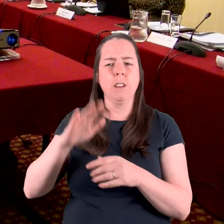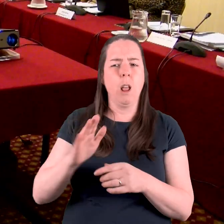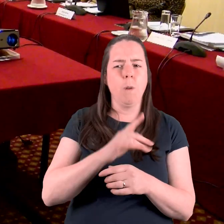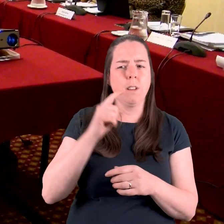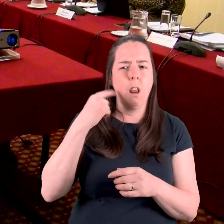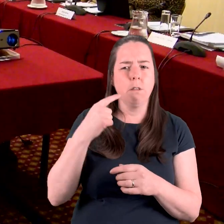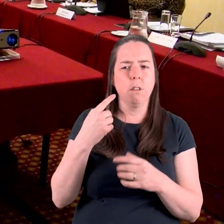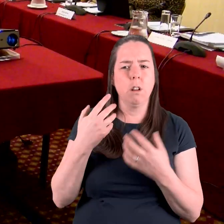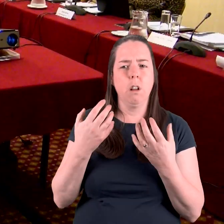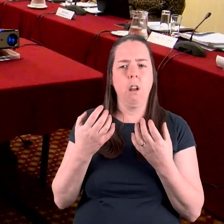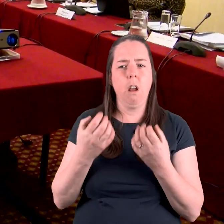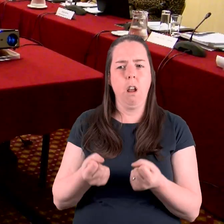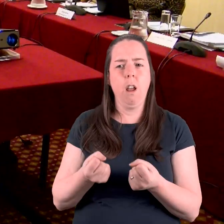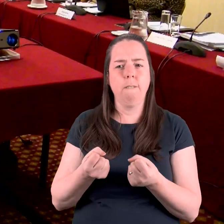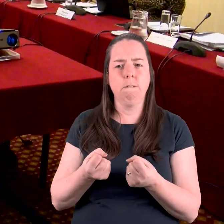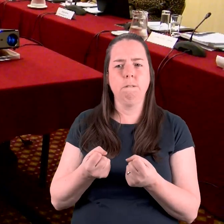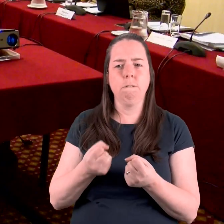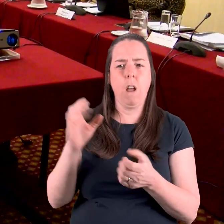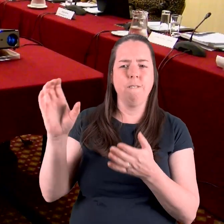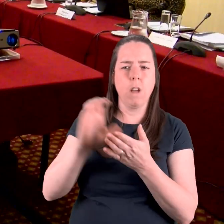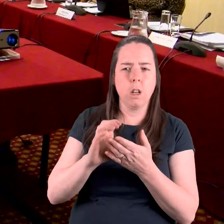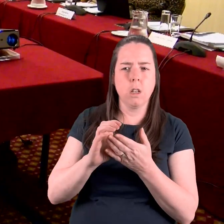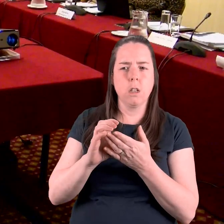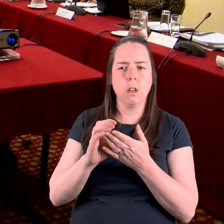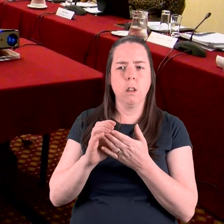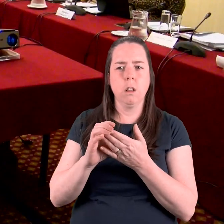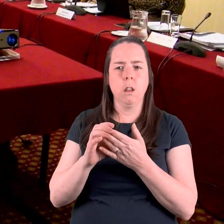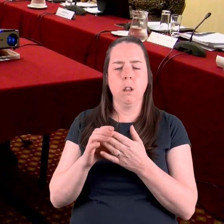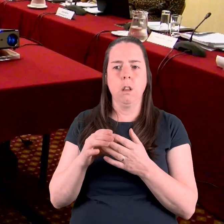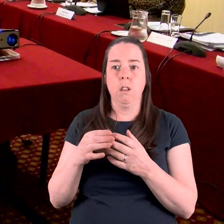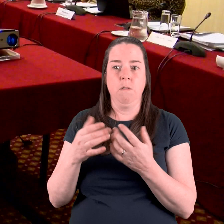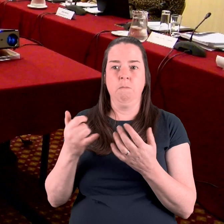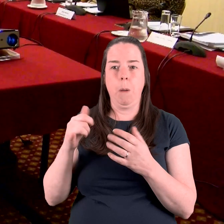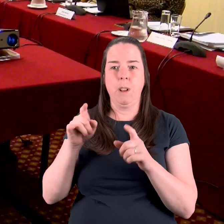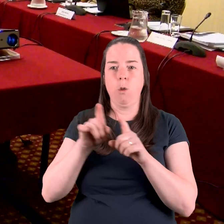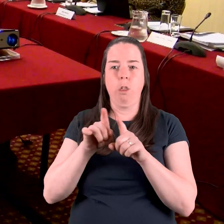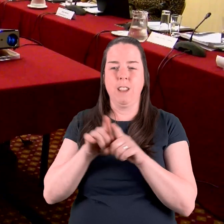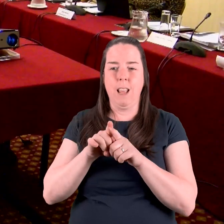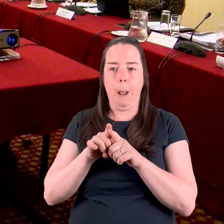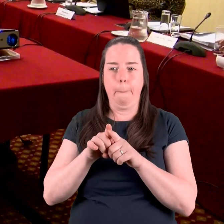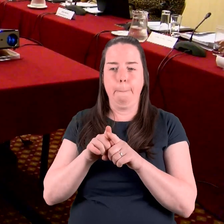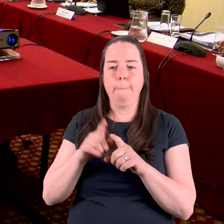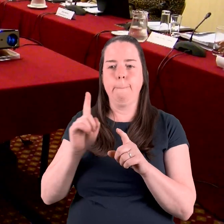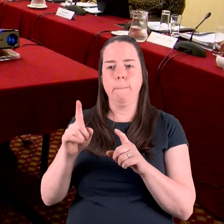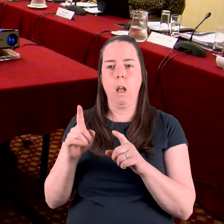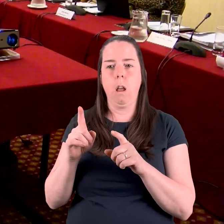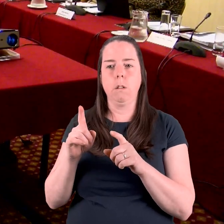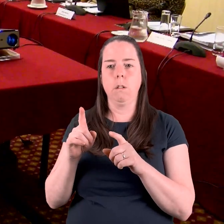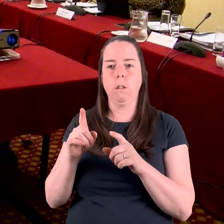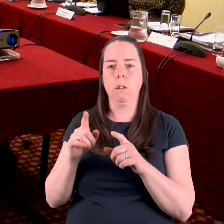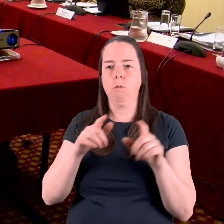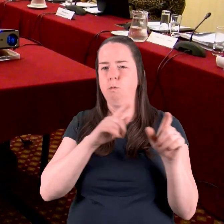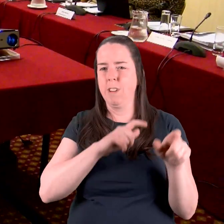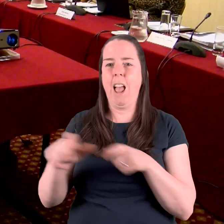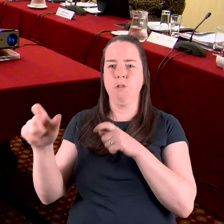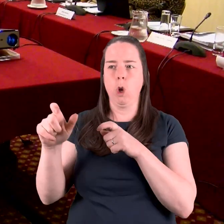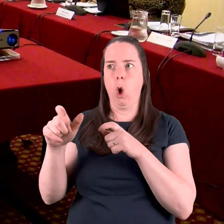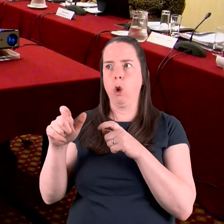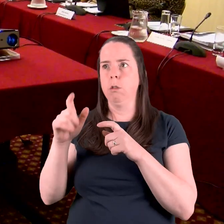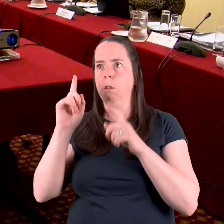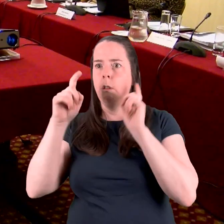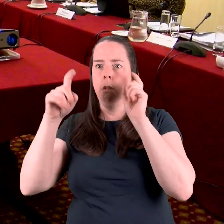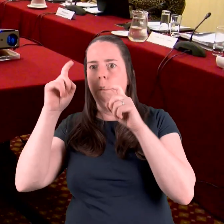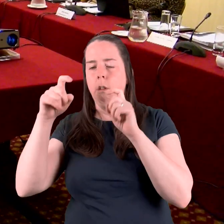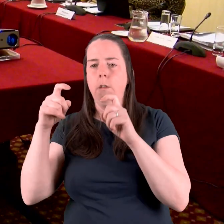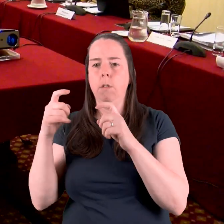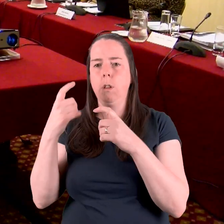NHSE, would South West London's have a fund and so on, if not at the same scale, but to carry